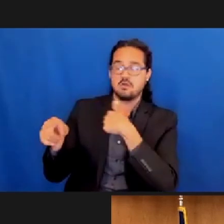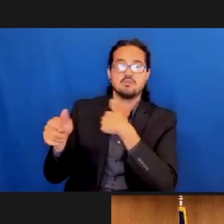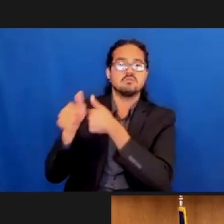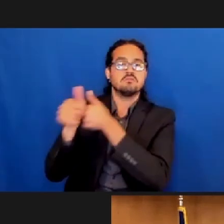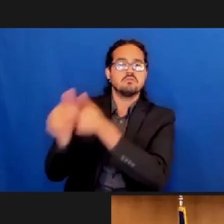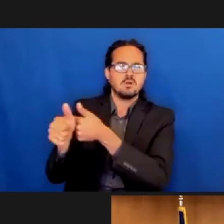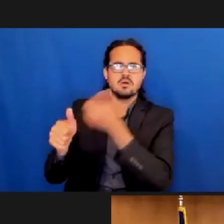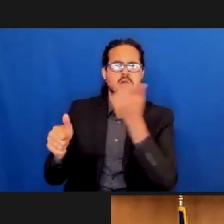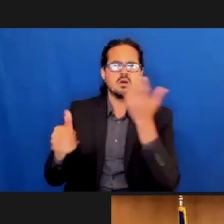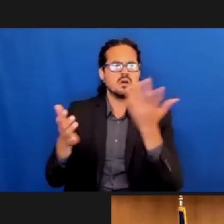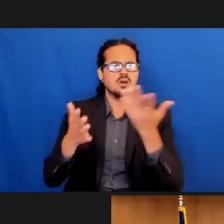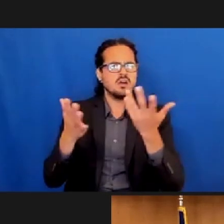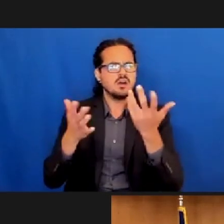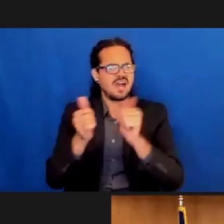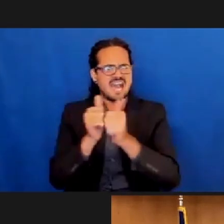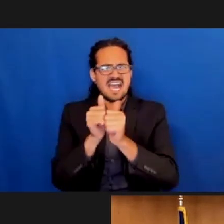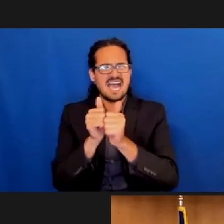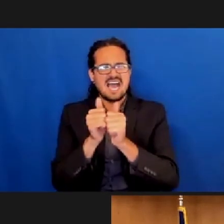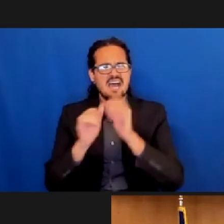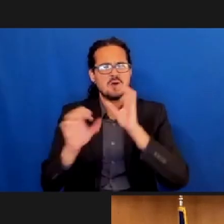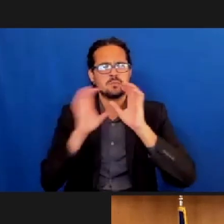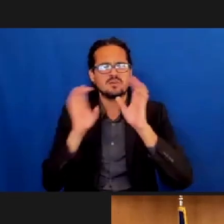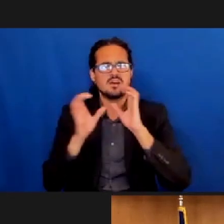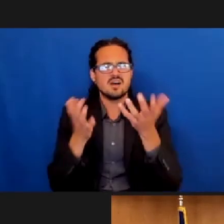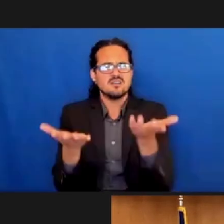want to address that one?